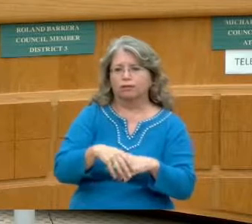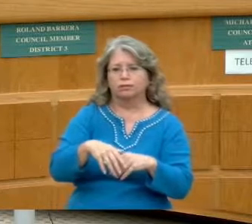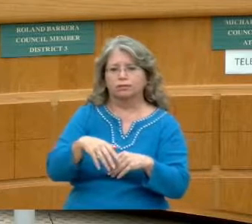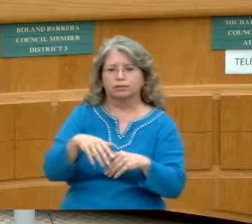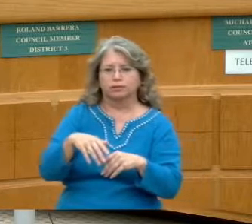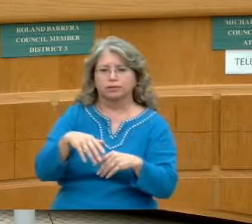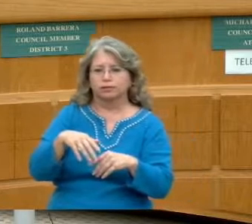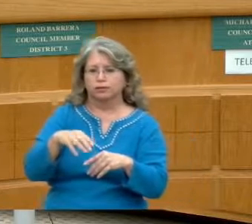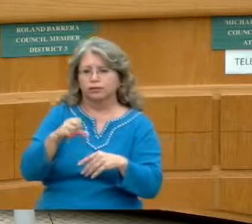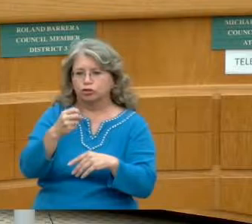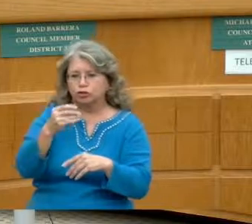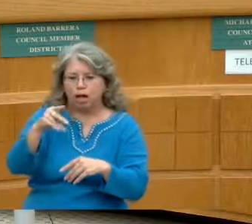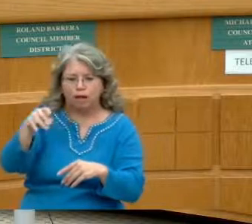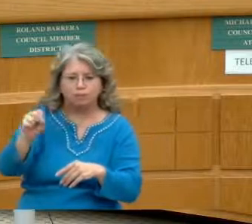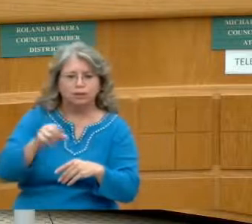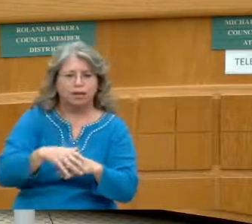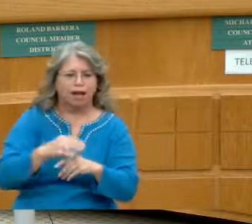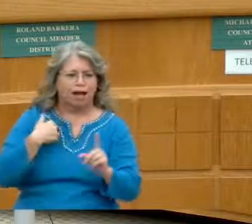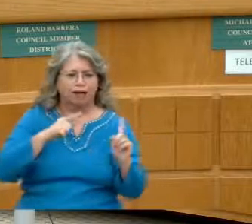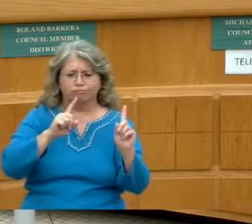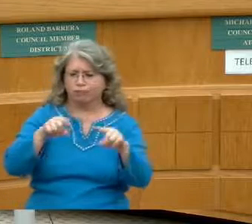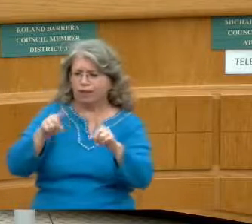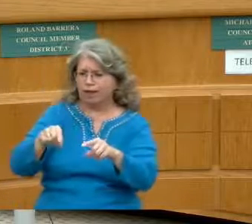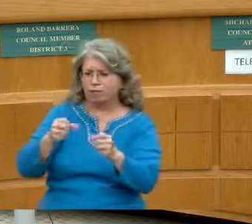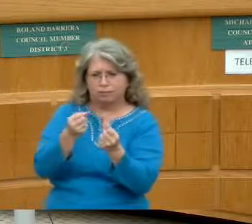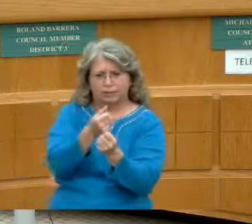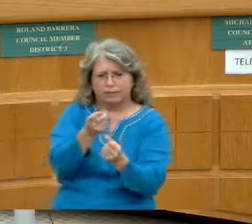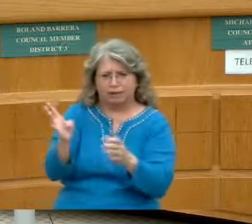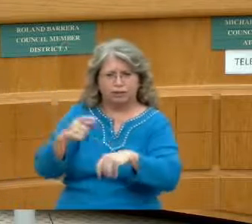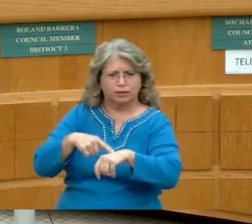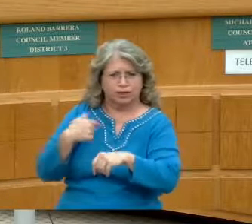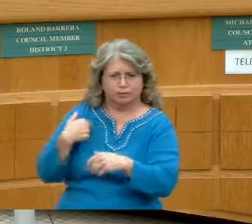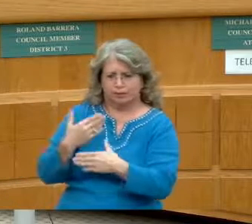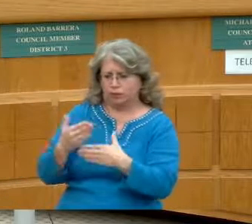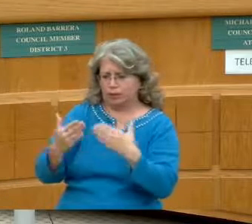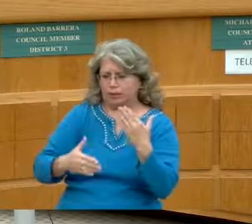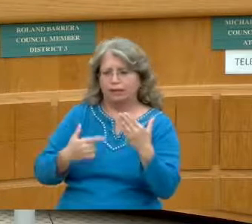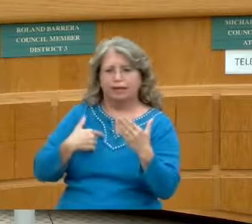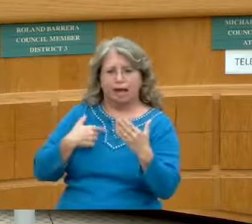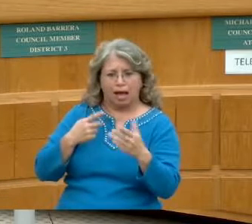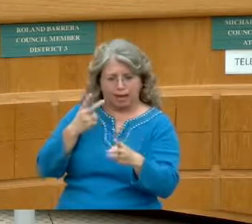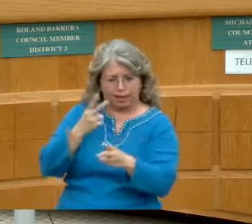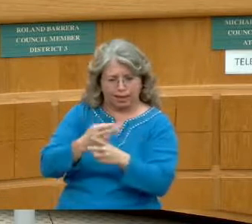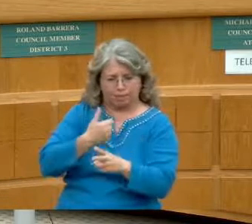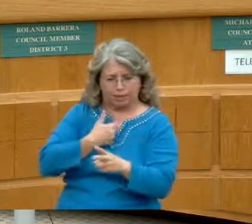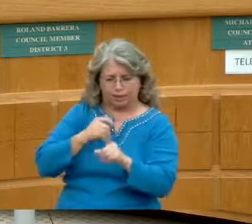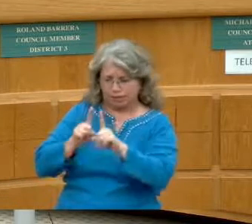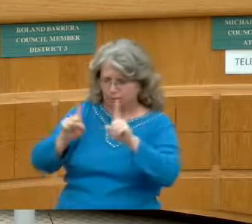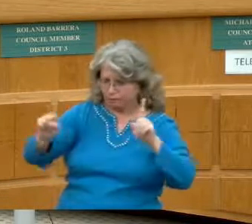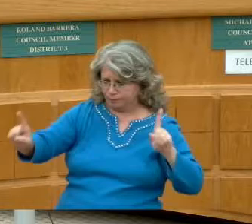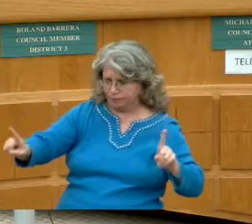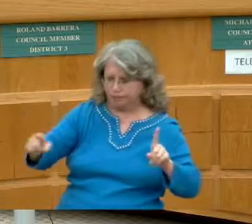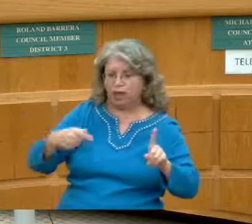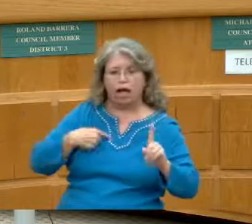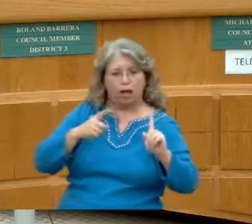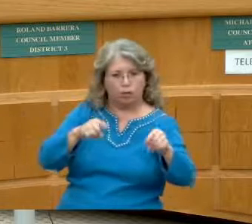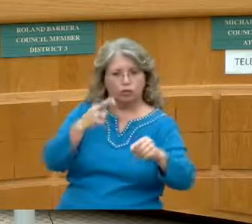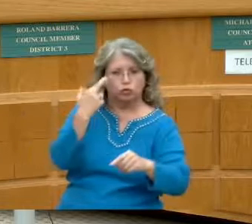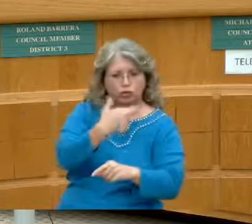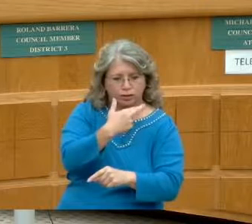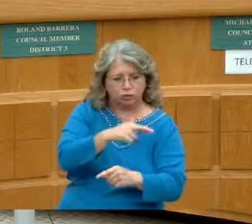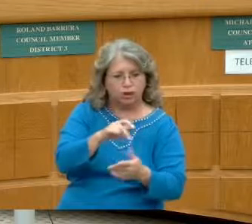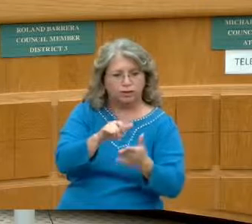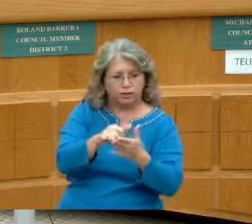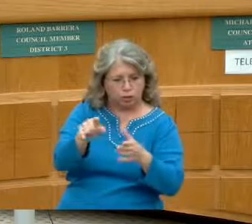over the weekend. I did practice that safe social distancing. I did enjoy restaurants that were also practicing the right way to